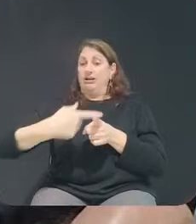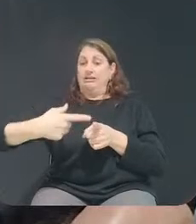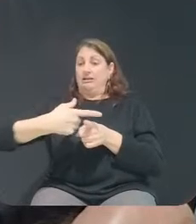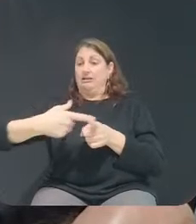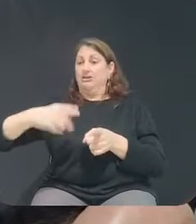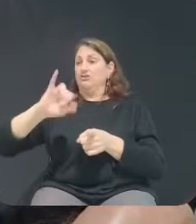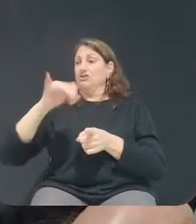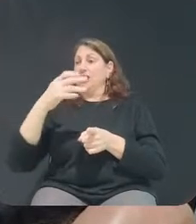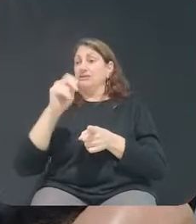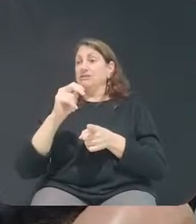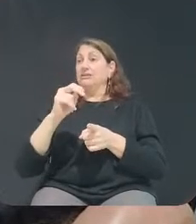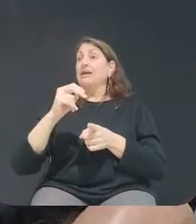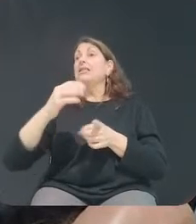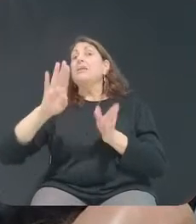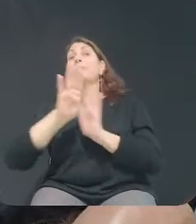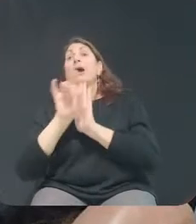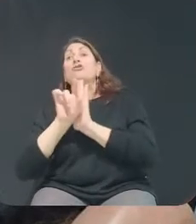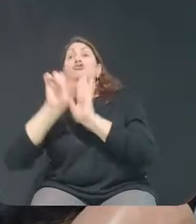in the background.